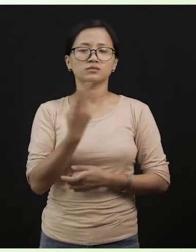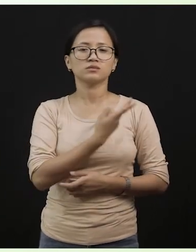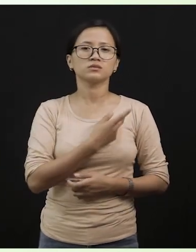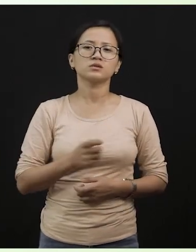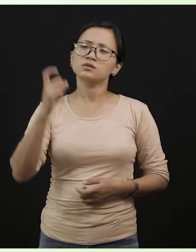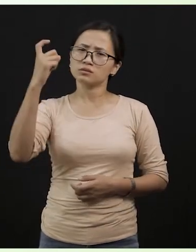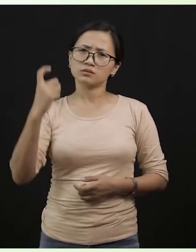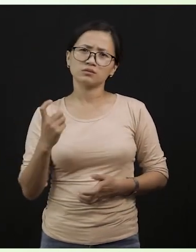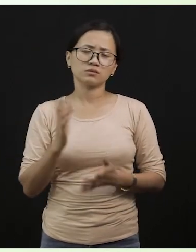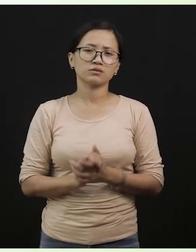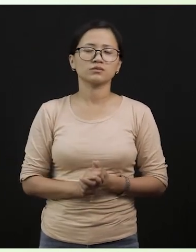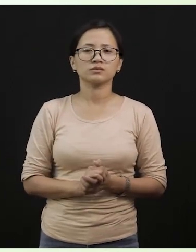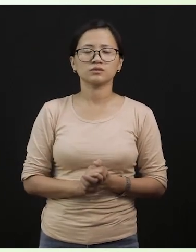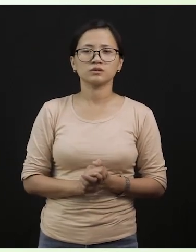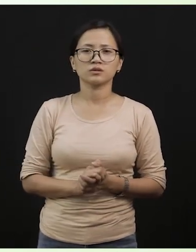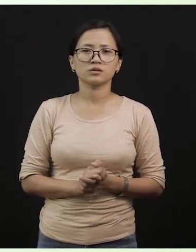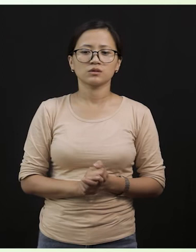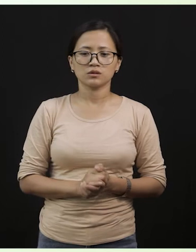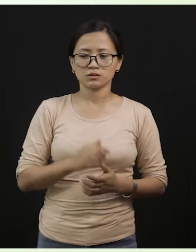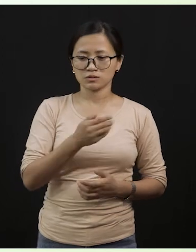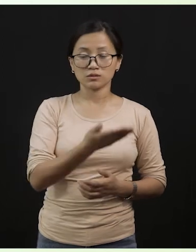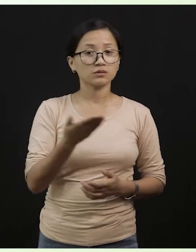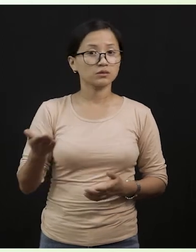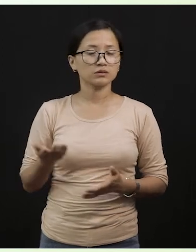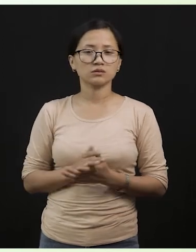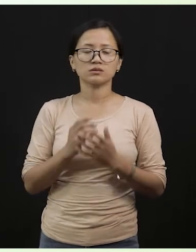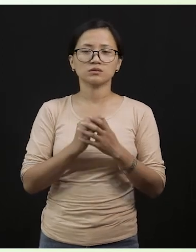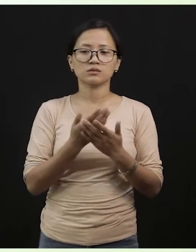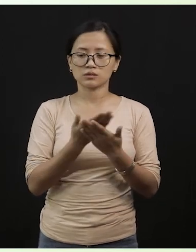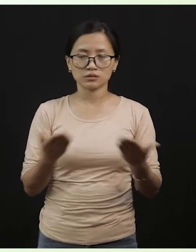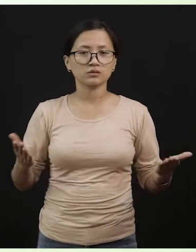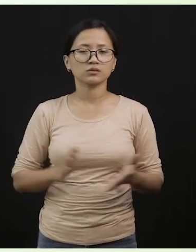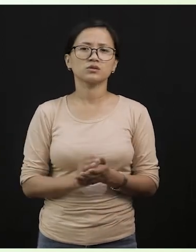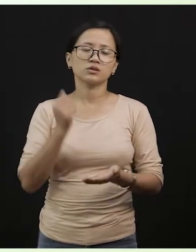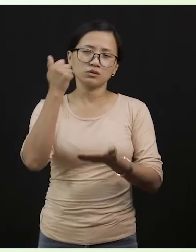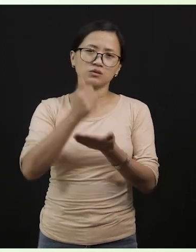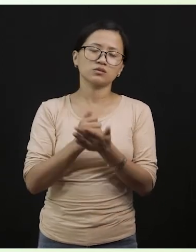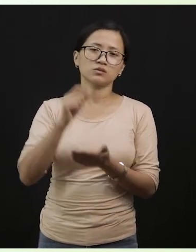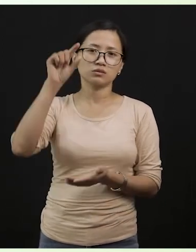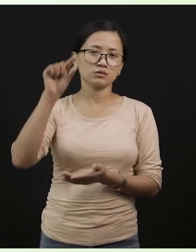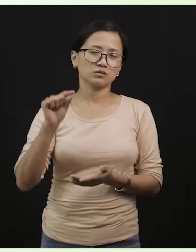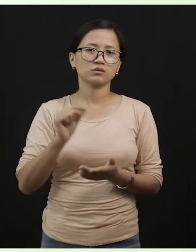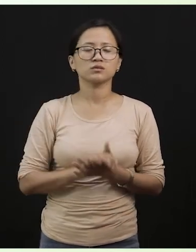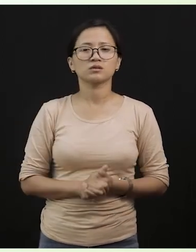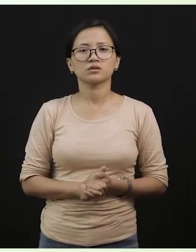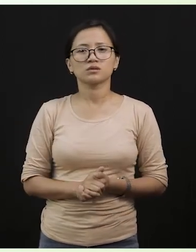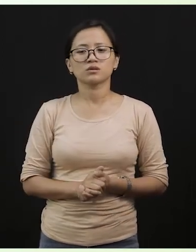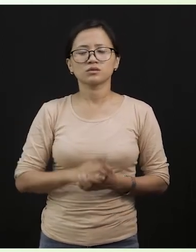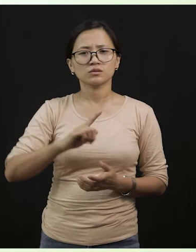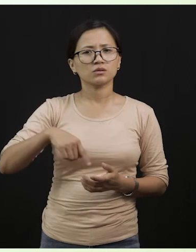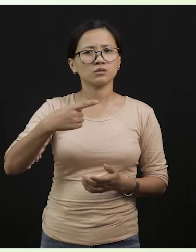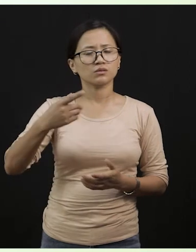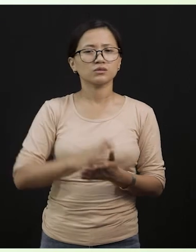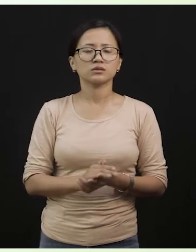We all need friends in our lives, right? So these are the things that we should do. Okay, and also we should always